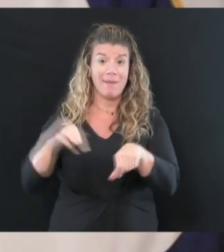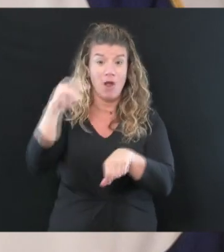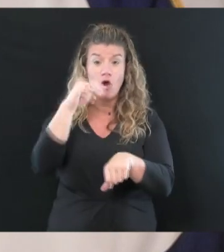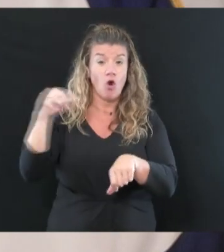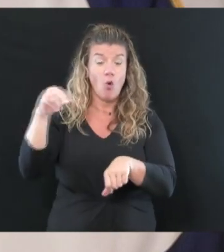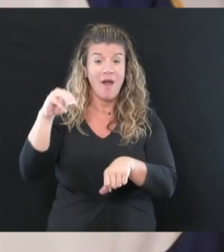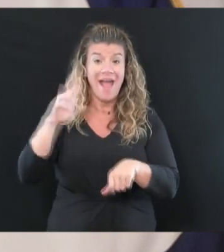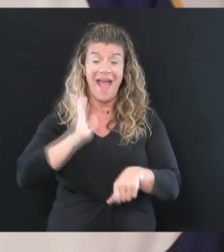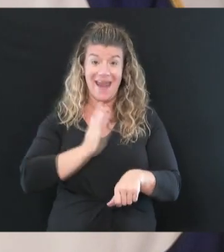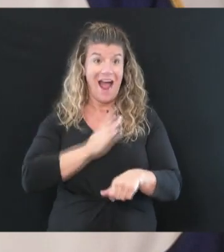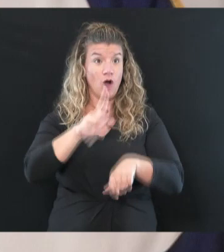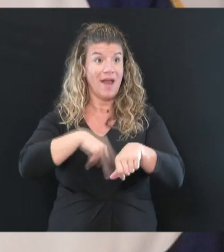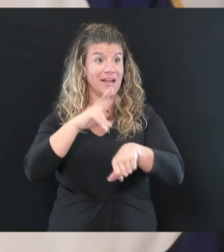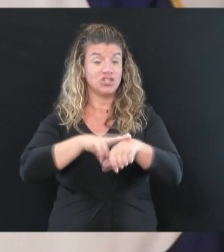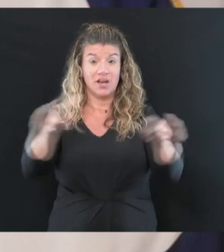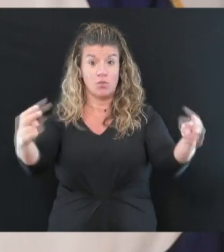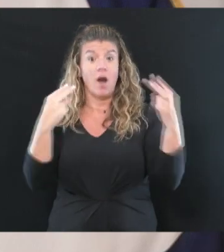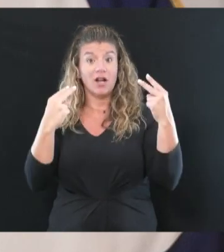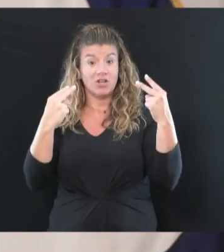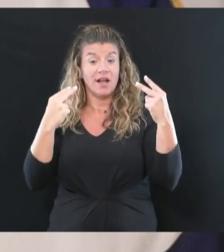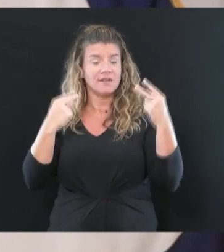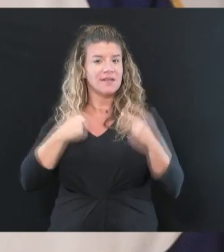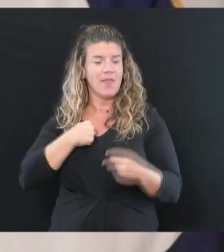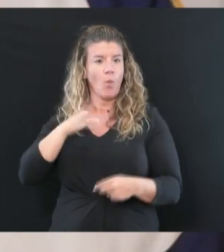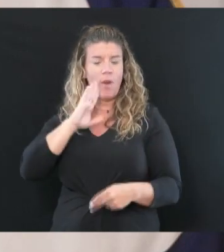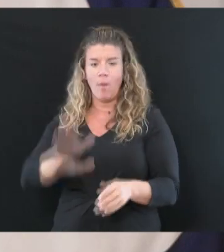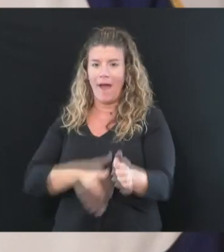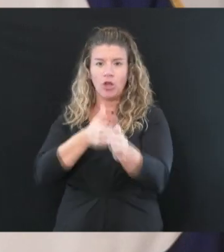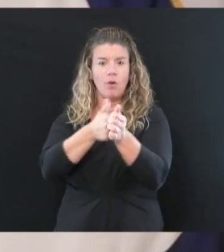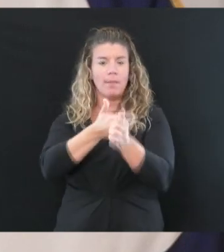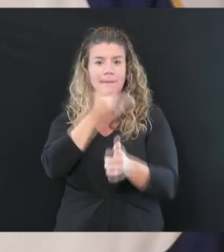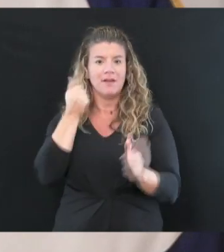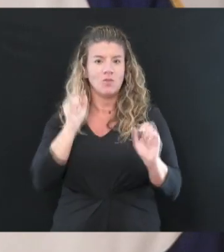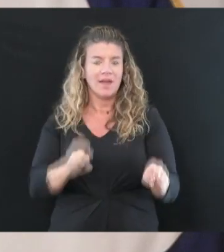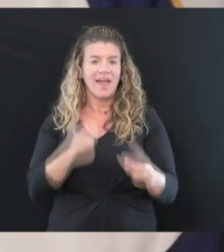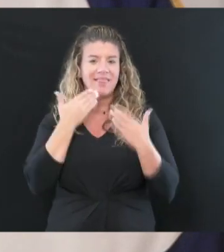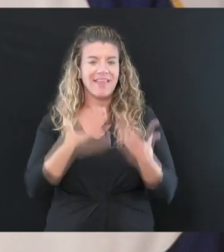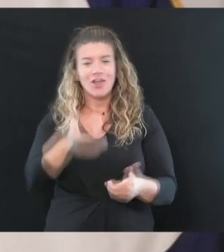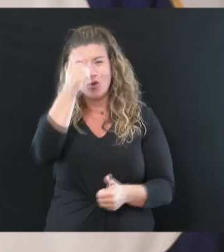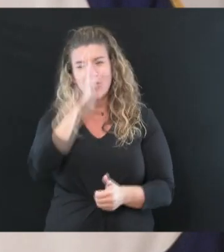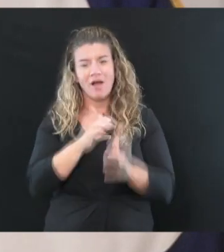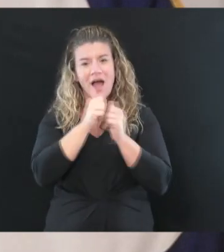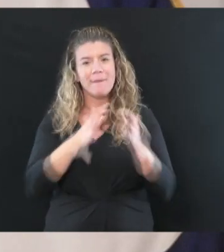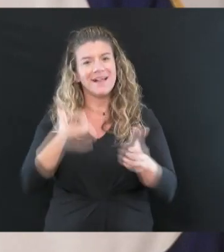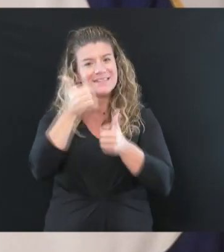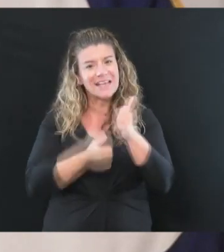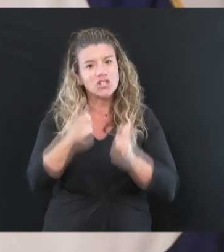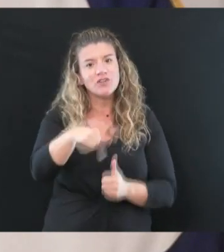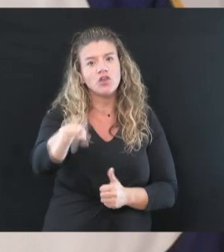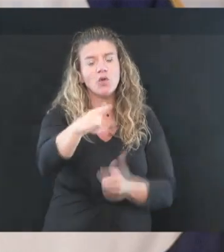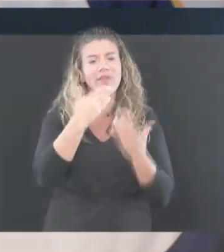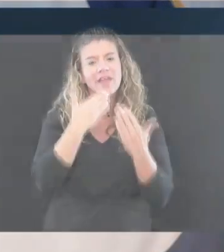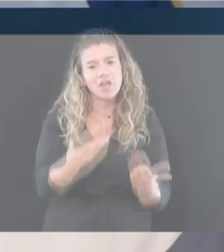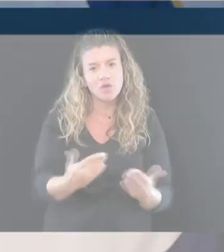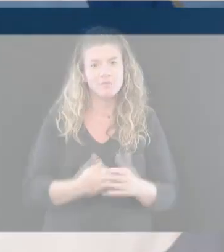and we're going to try to back you up as best we possibly can in every way. God bless each and every one of you, and thank you.